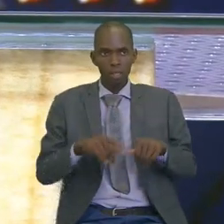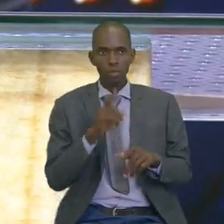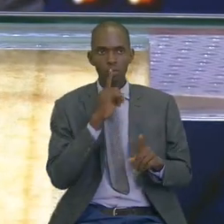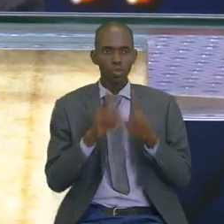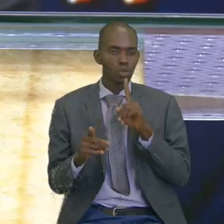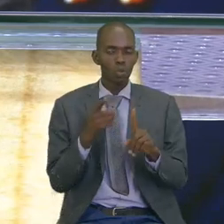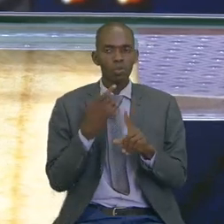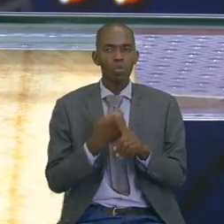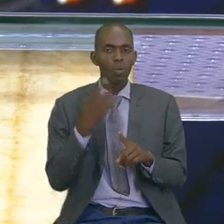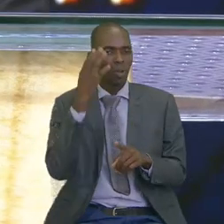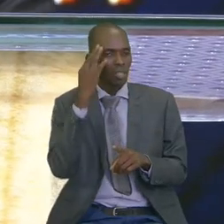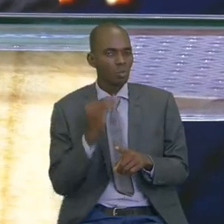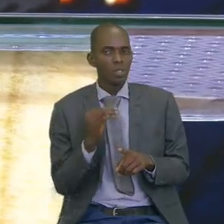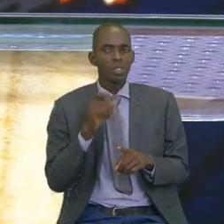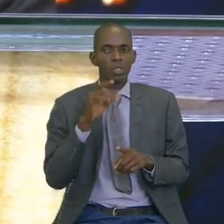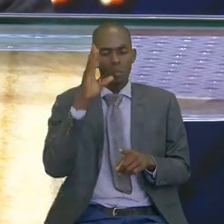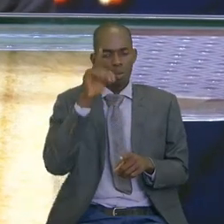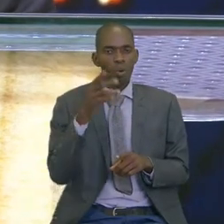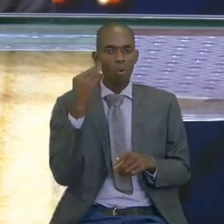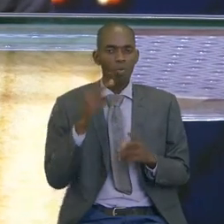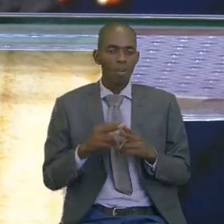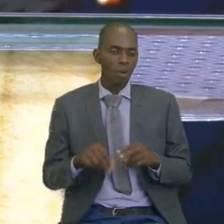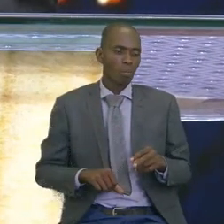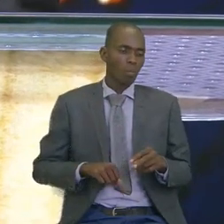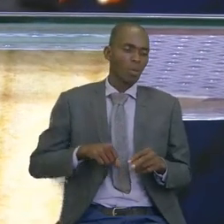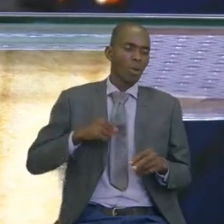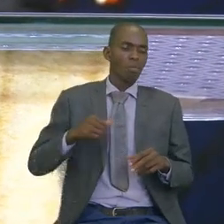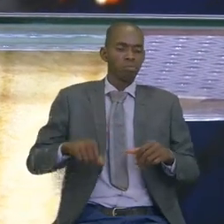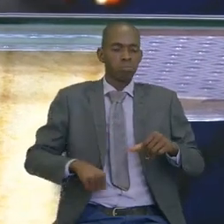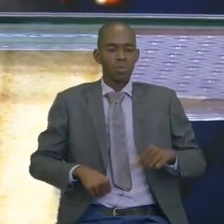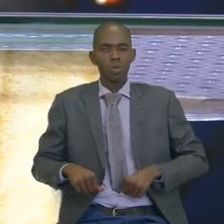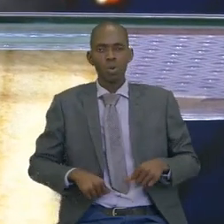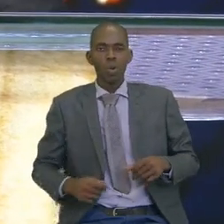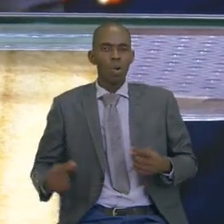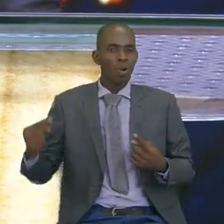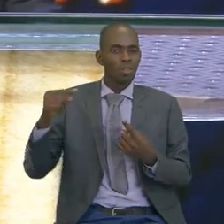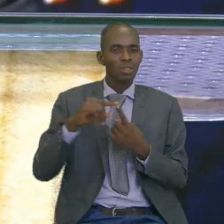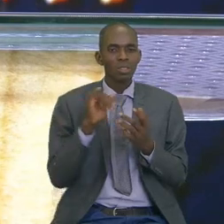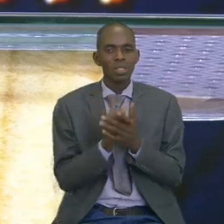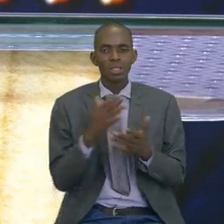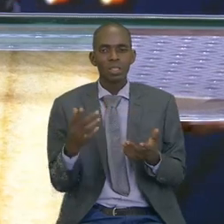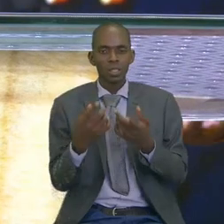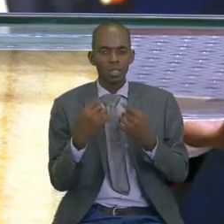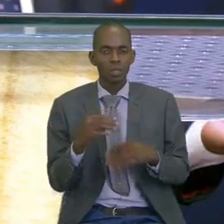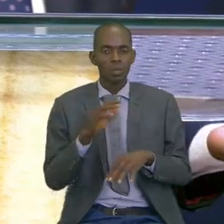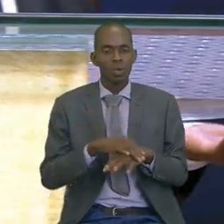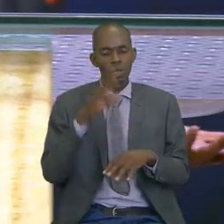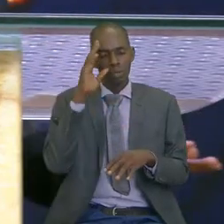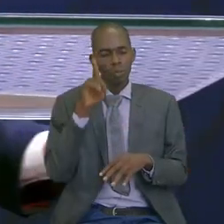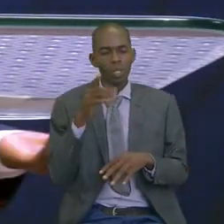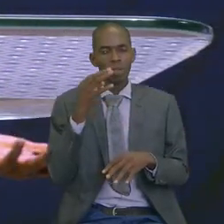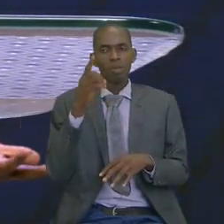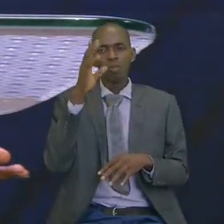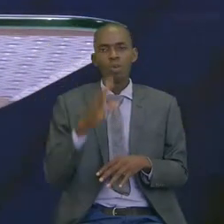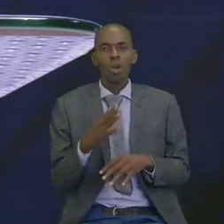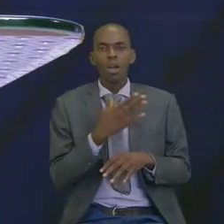said he was very proud, he was pompous, he was haughty until that thing came on him. Now he recognizes there is